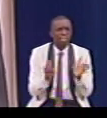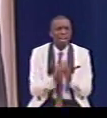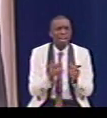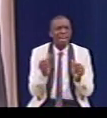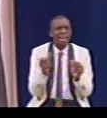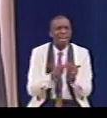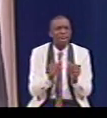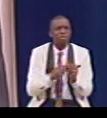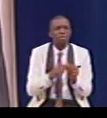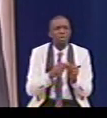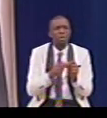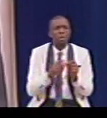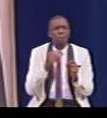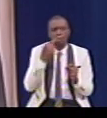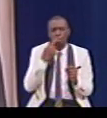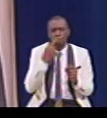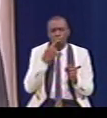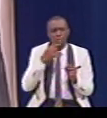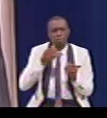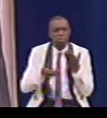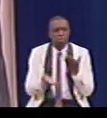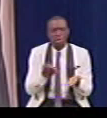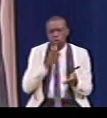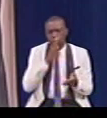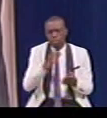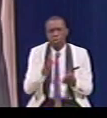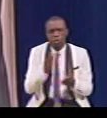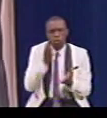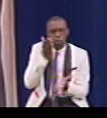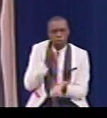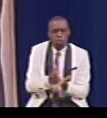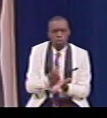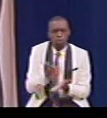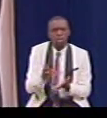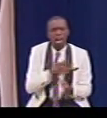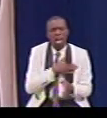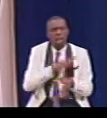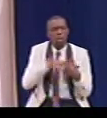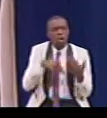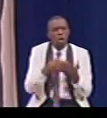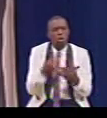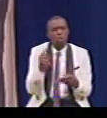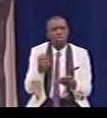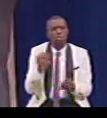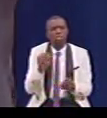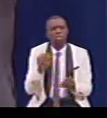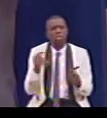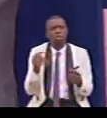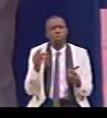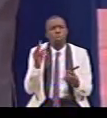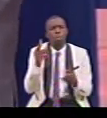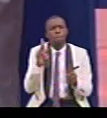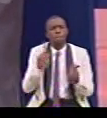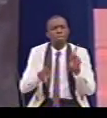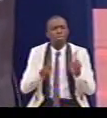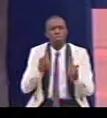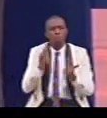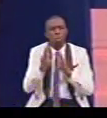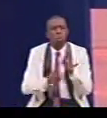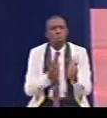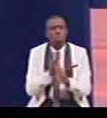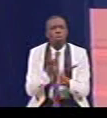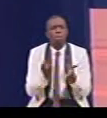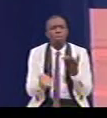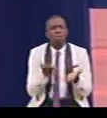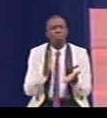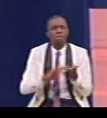and all the world and all the world may become guilty before God you know if you're like the world then